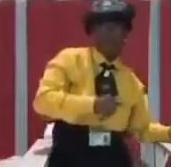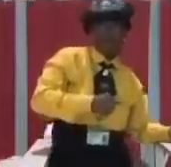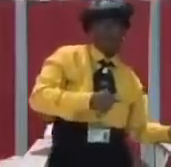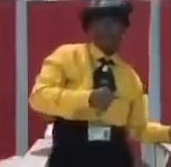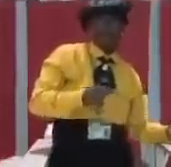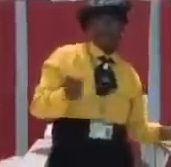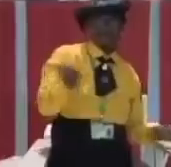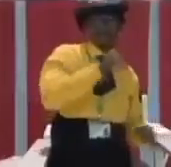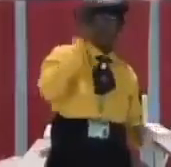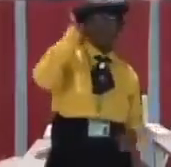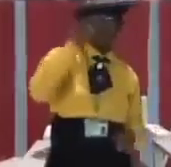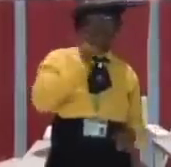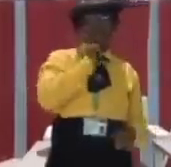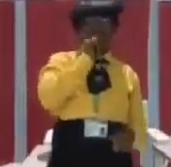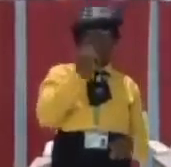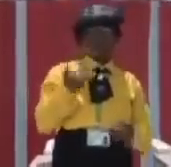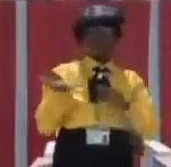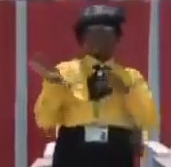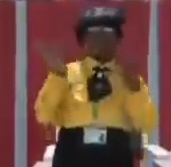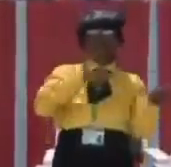You will not die unknown.